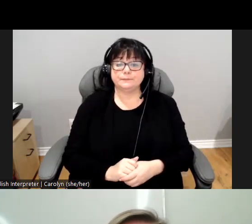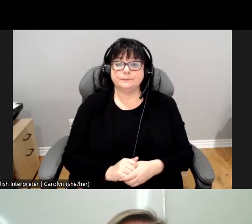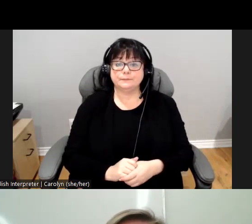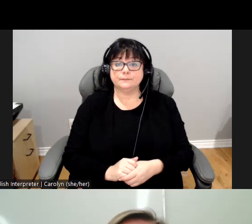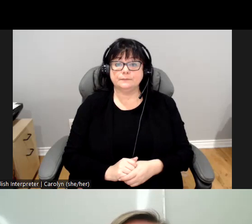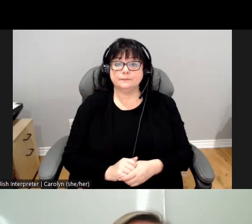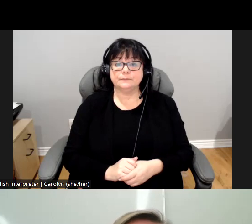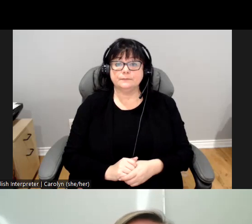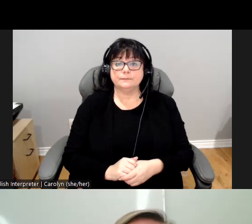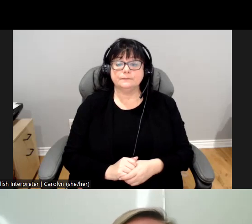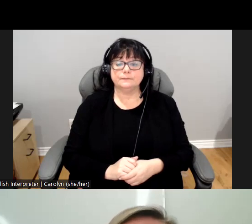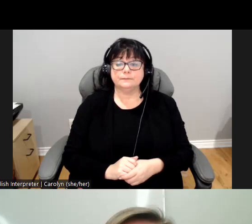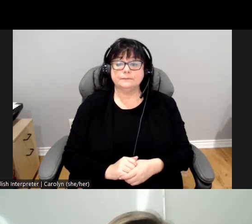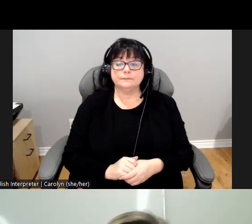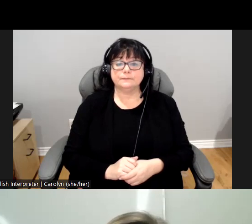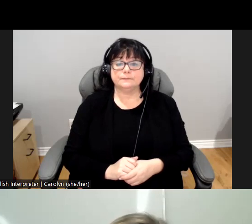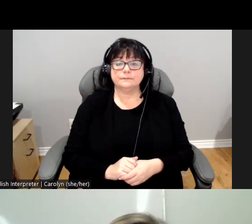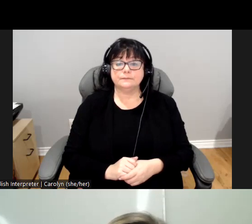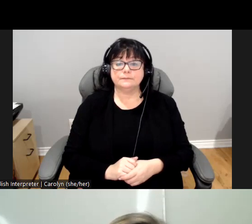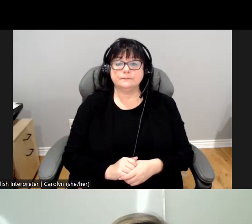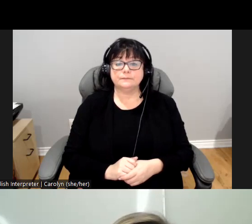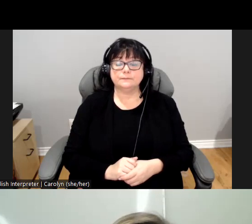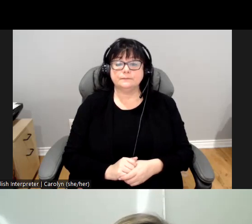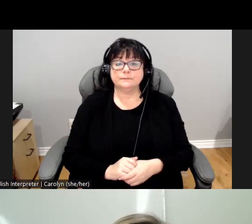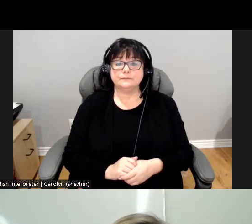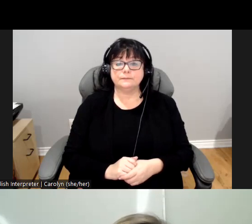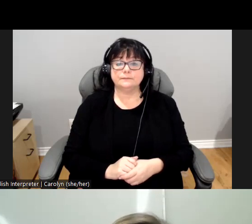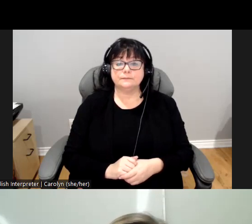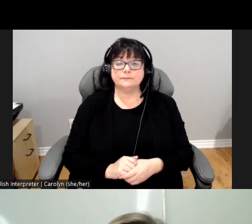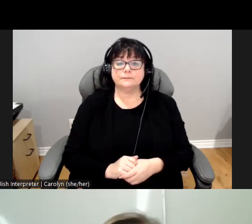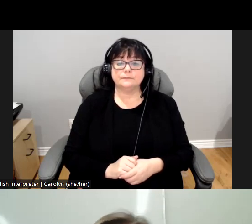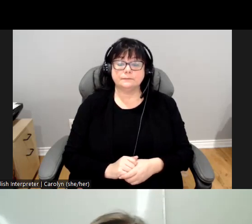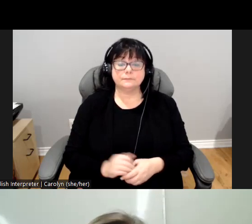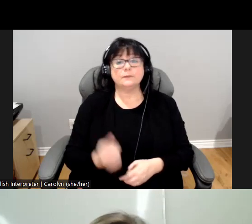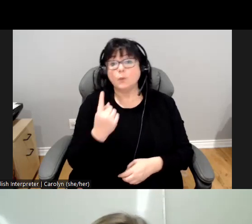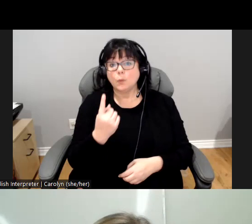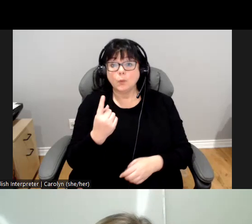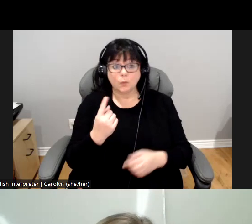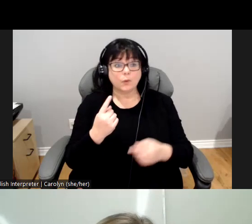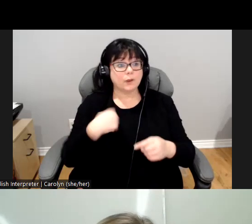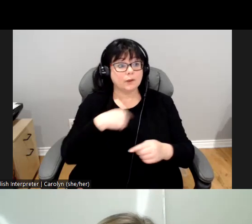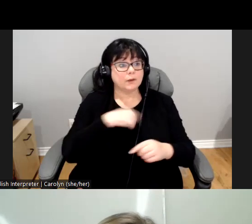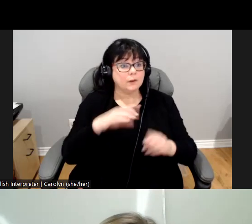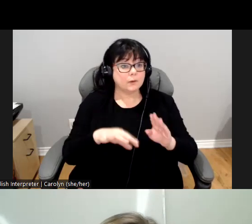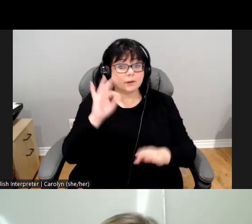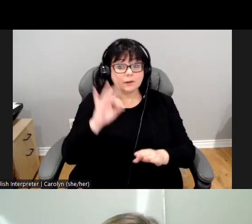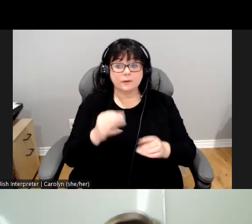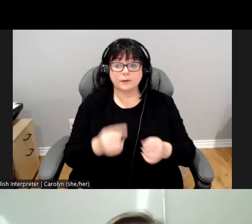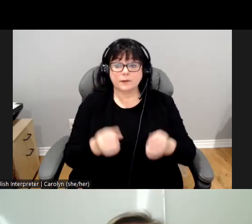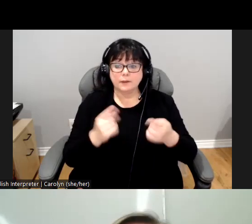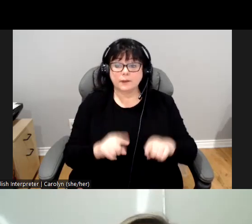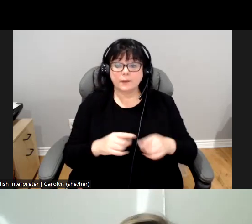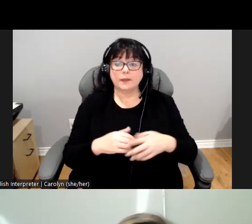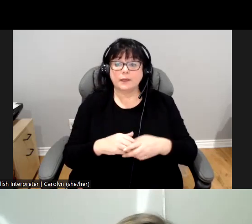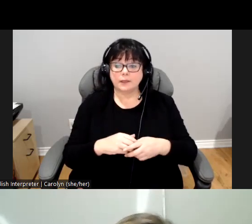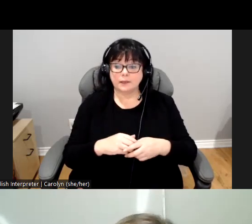is more in that as it's become more established, is that we've developed target audience number 3 in our programming, which is the